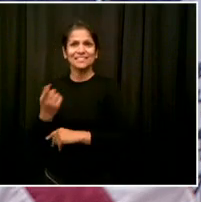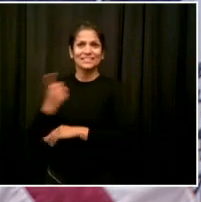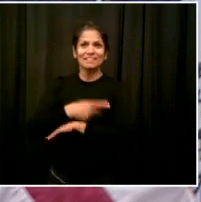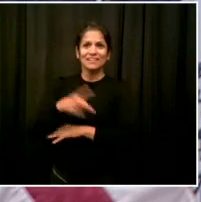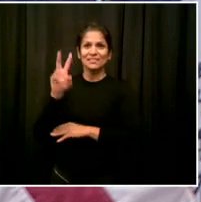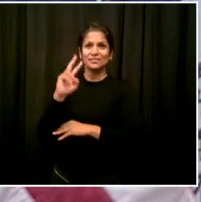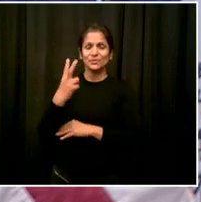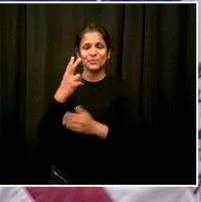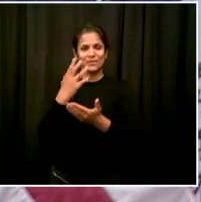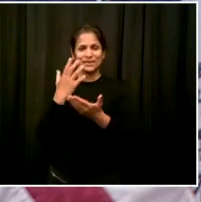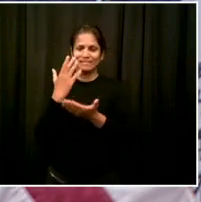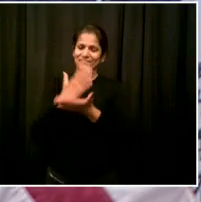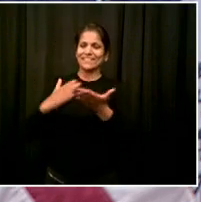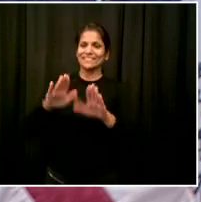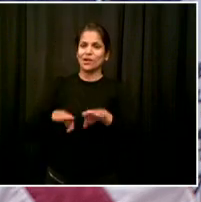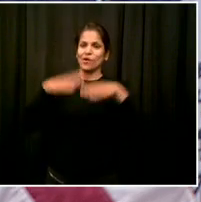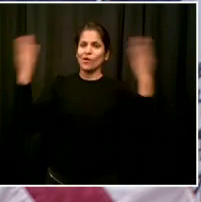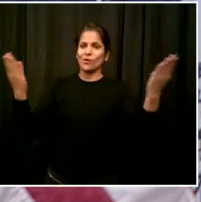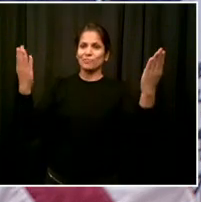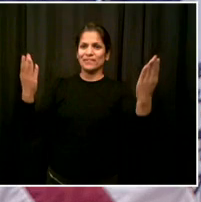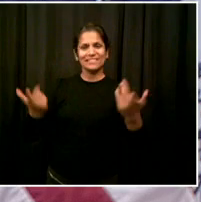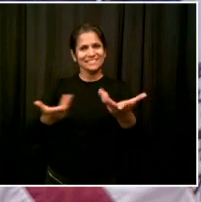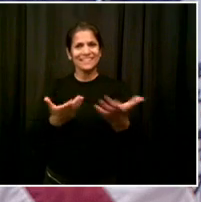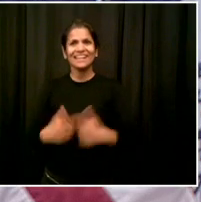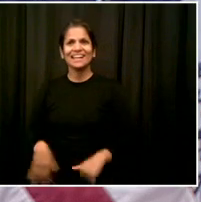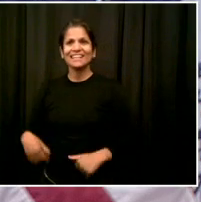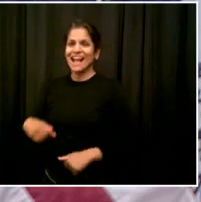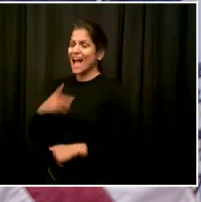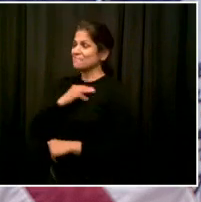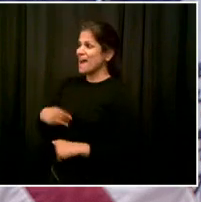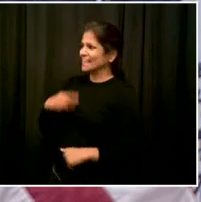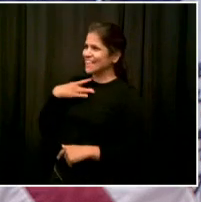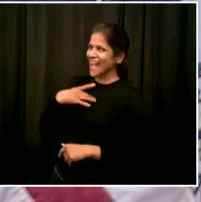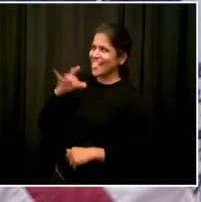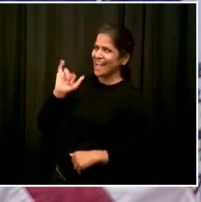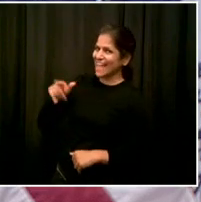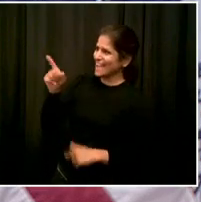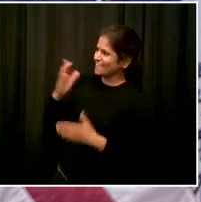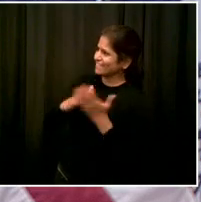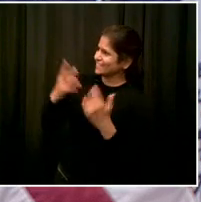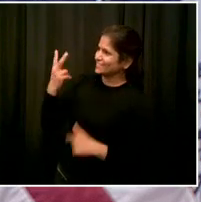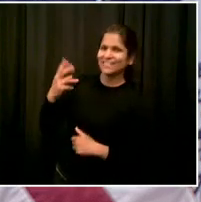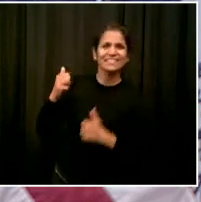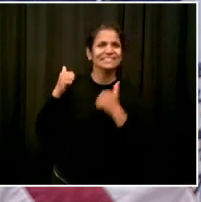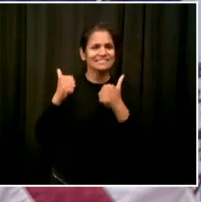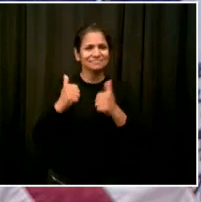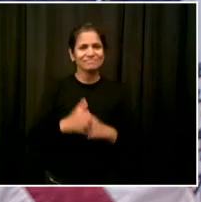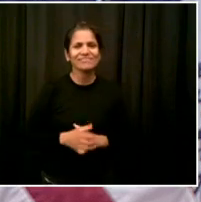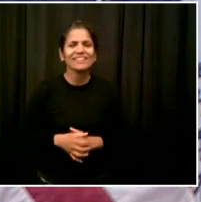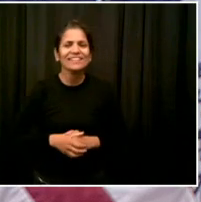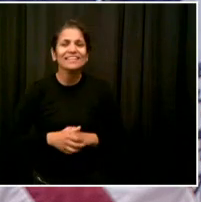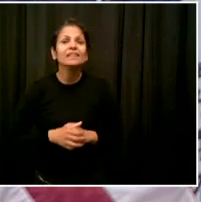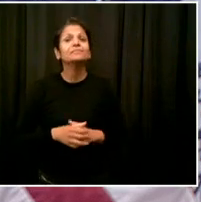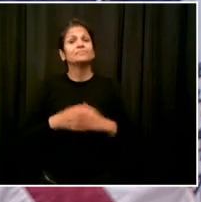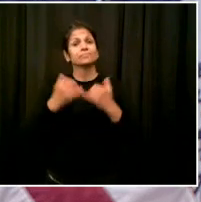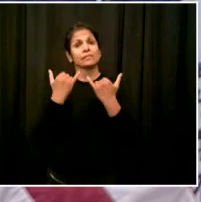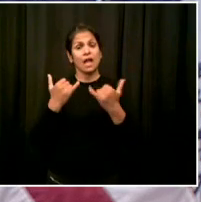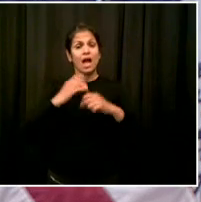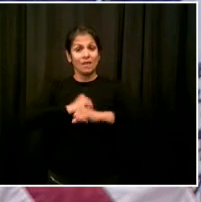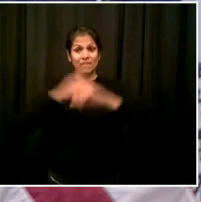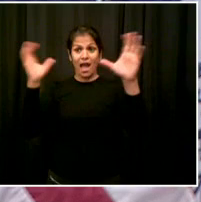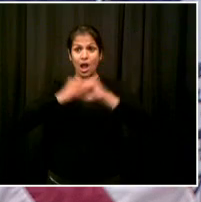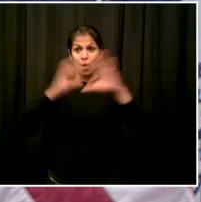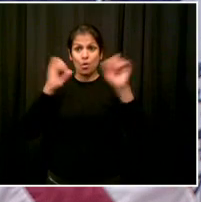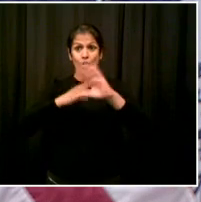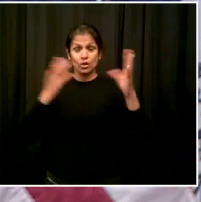We'll have a new greeting. So first on the fireworks, I understand the importance of cutting off